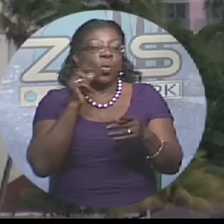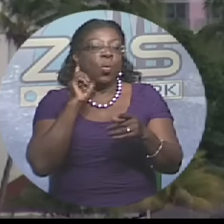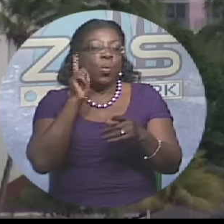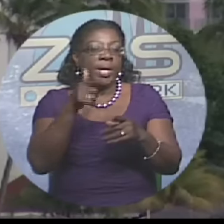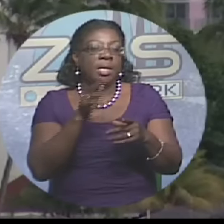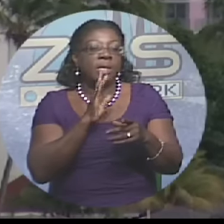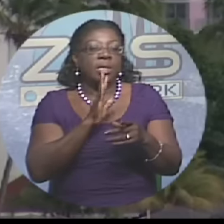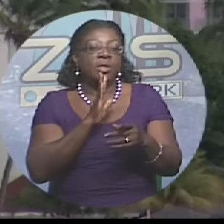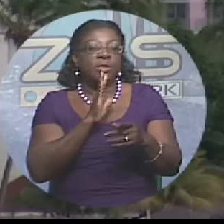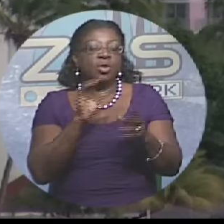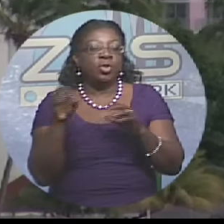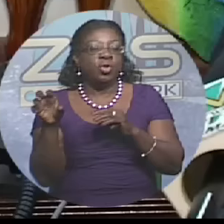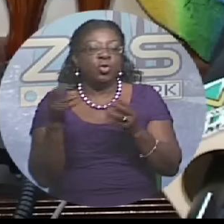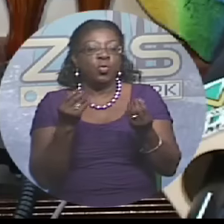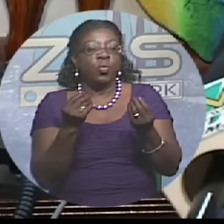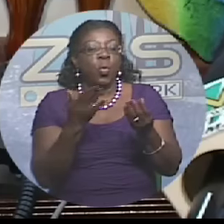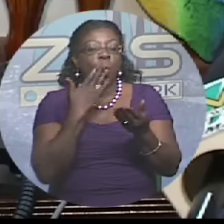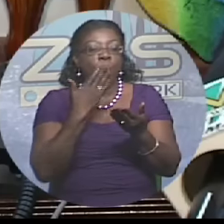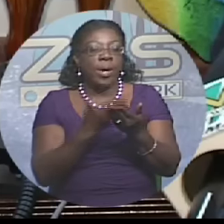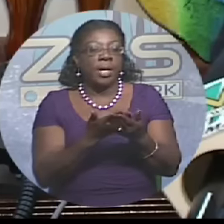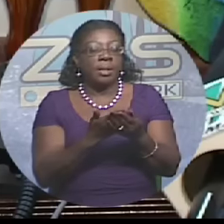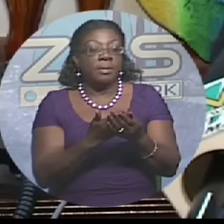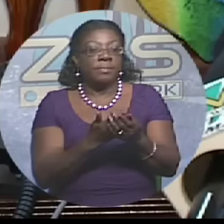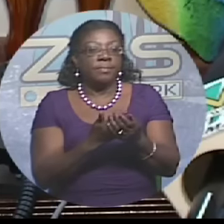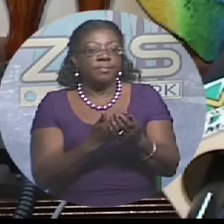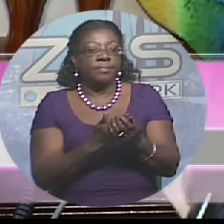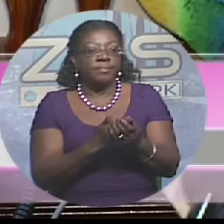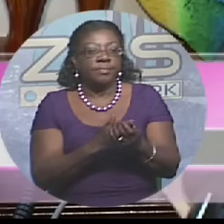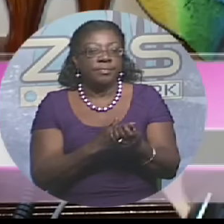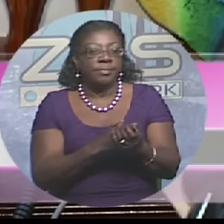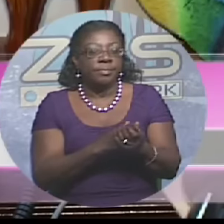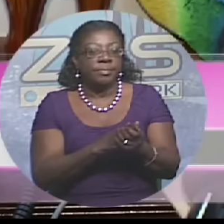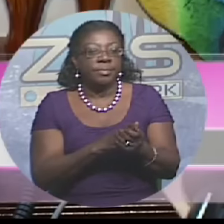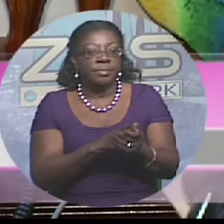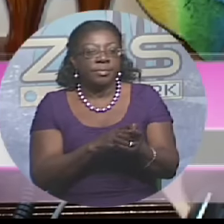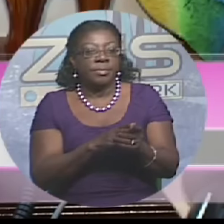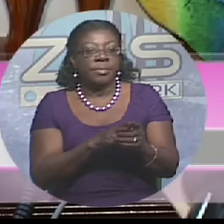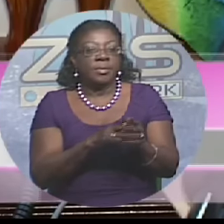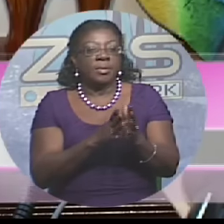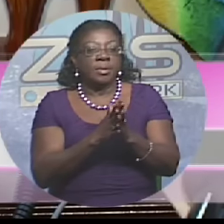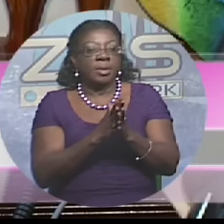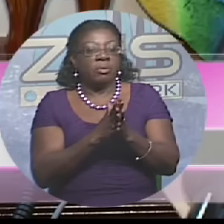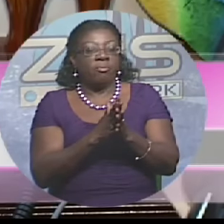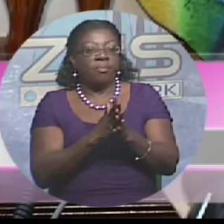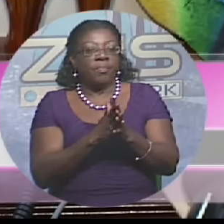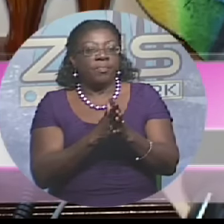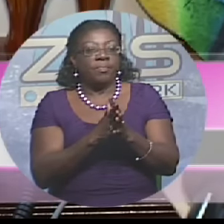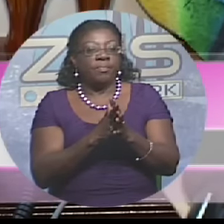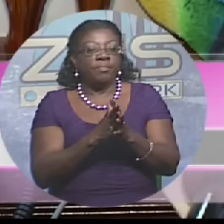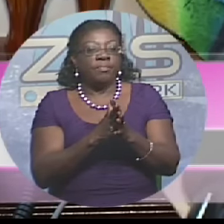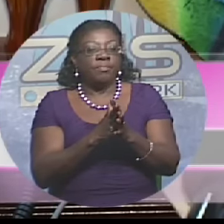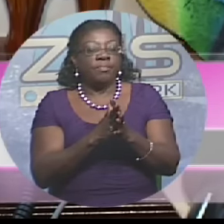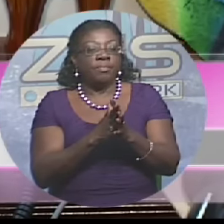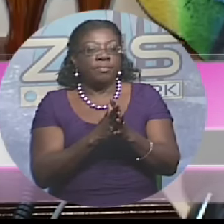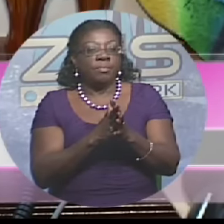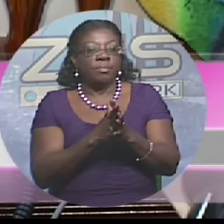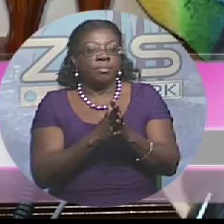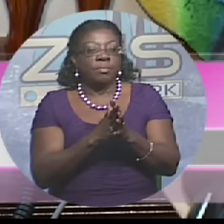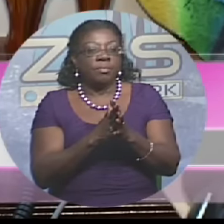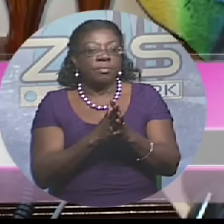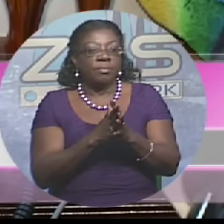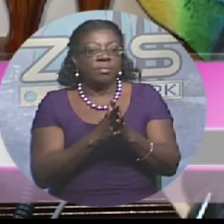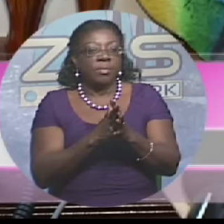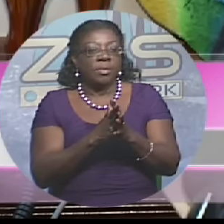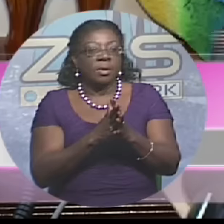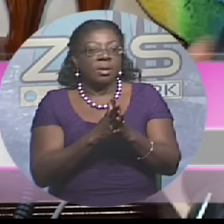of anticipation for it, I look at it from the optimistic side, and actually the glass is half full, half empty side. The amount of anticipation